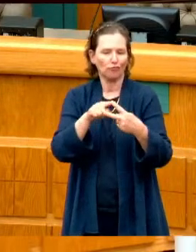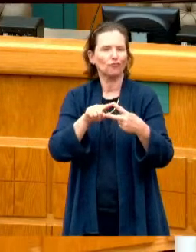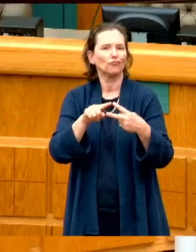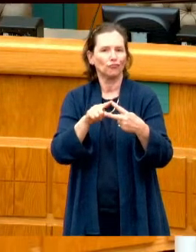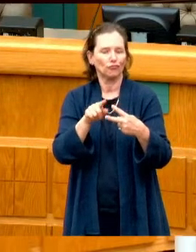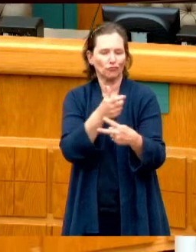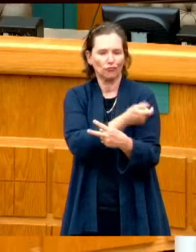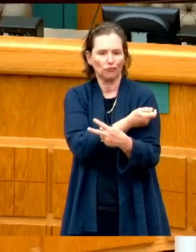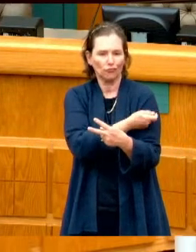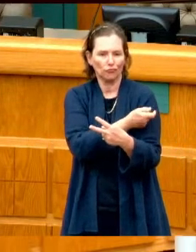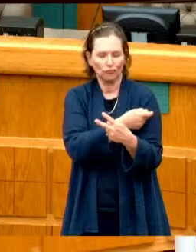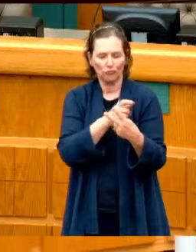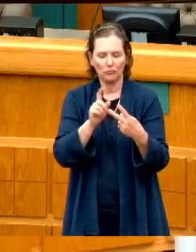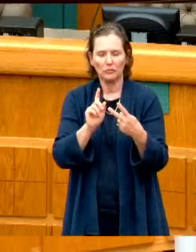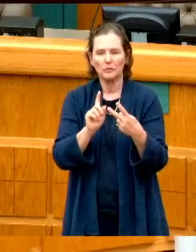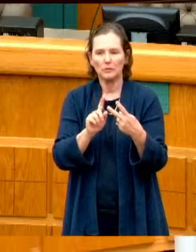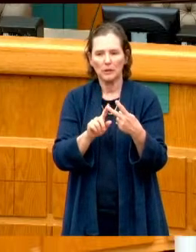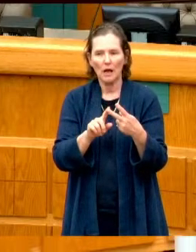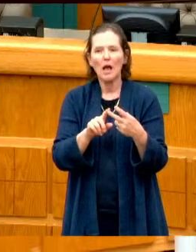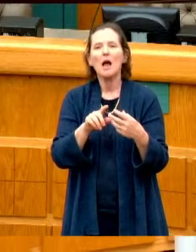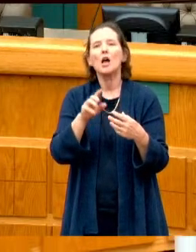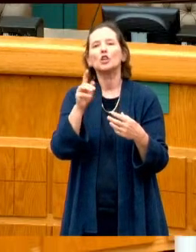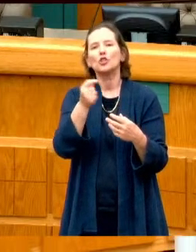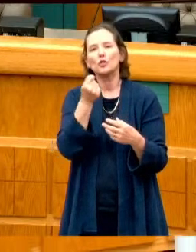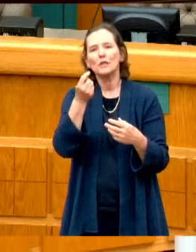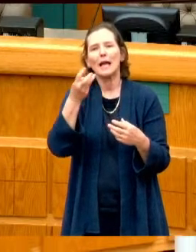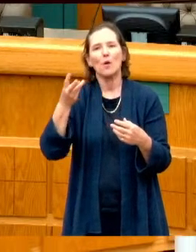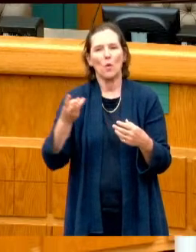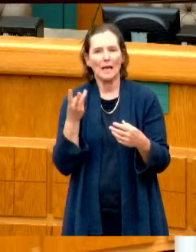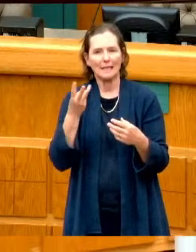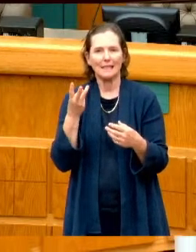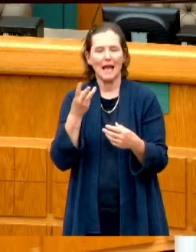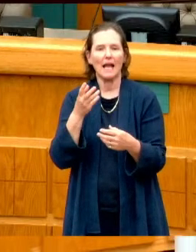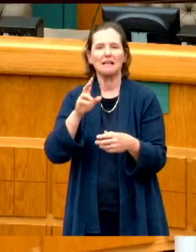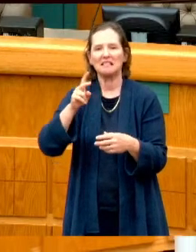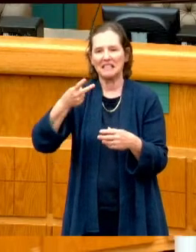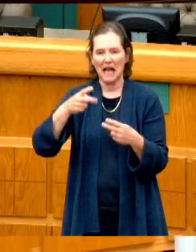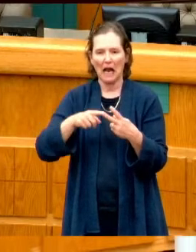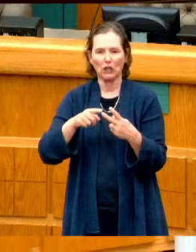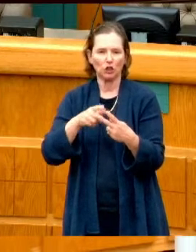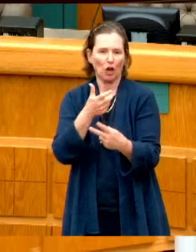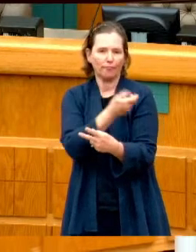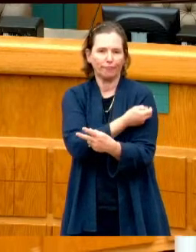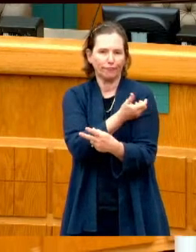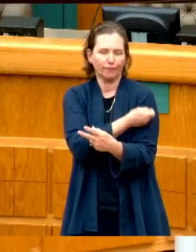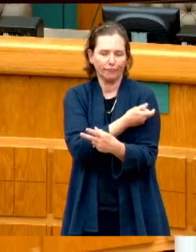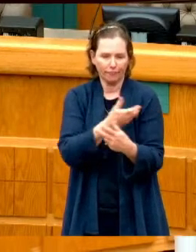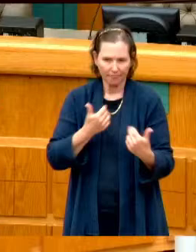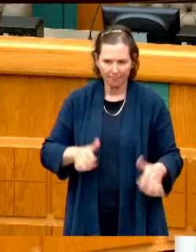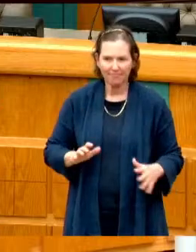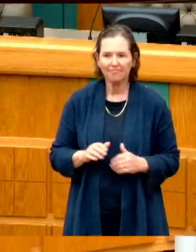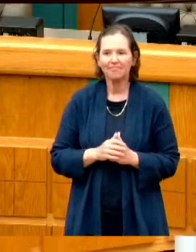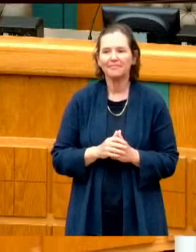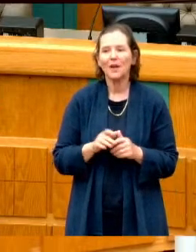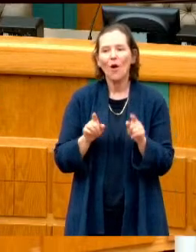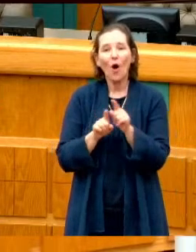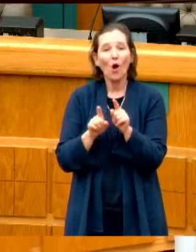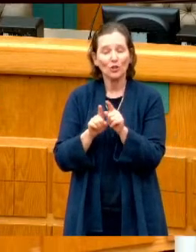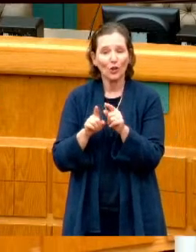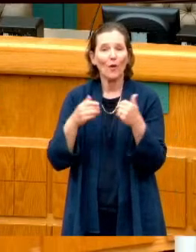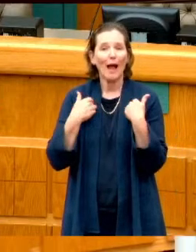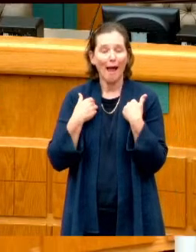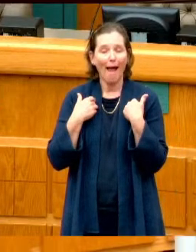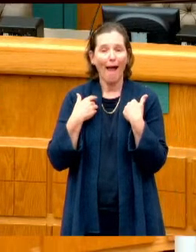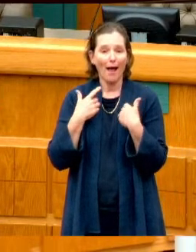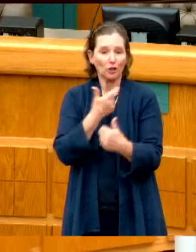27th. Additionally, the Save Our Seniors Homebound, or SOS program, administered first dose vaccines this week as